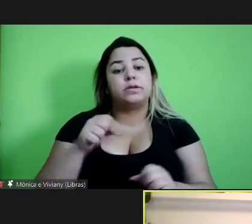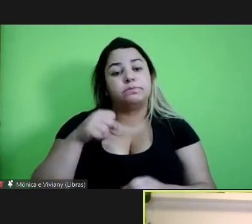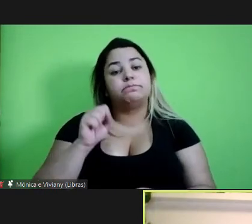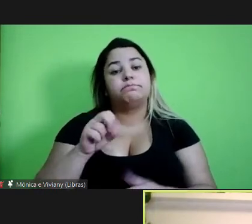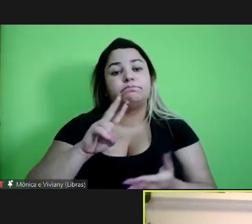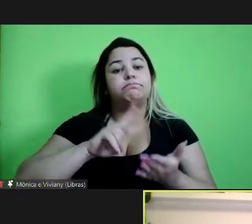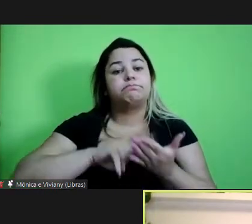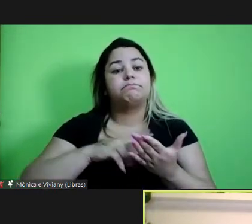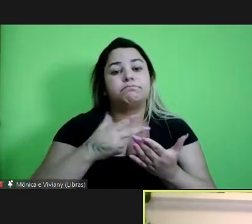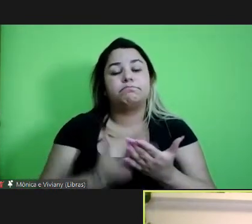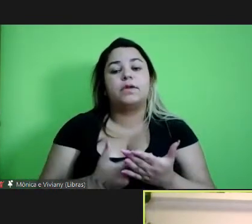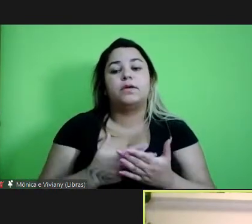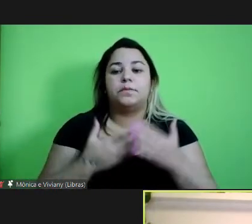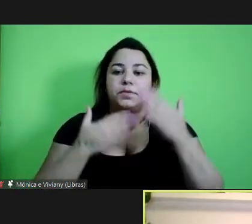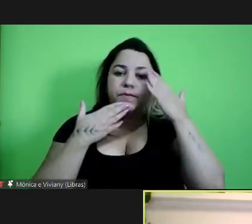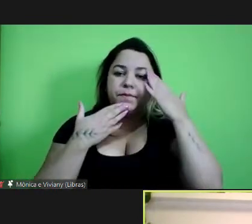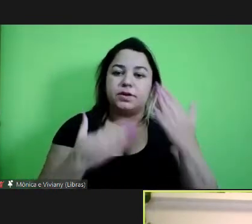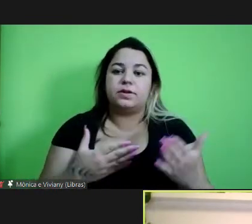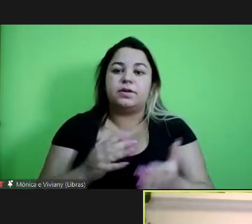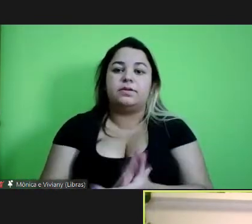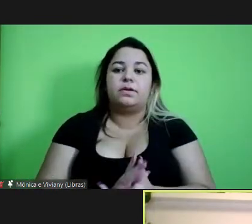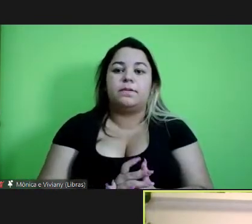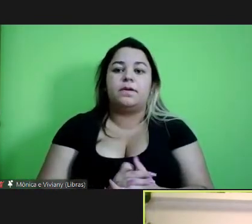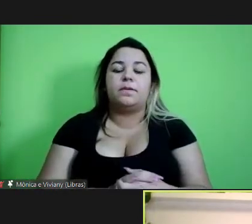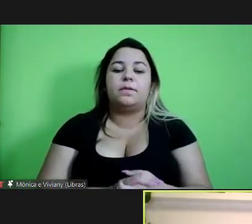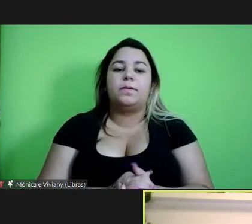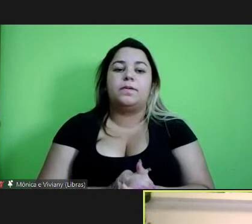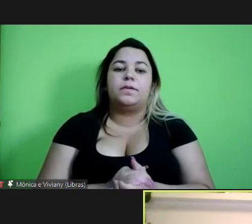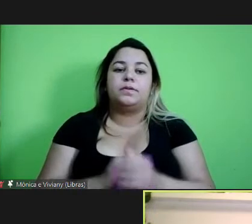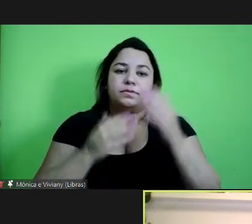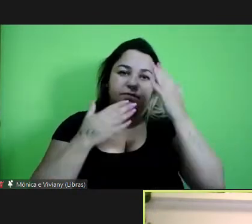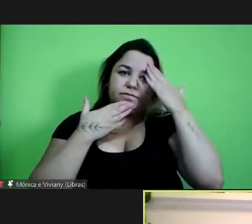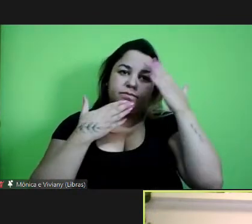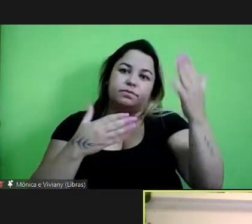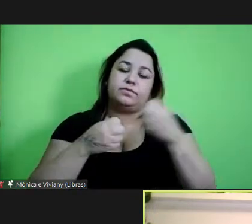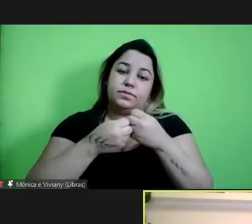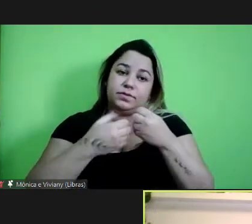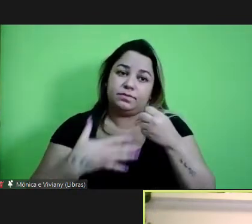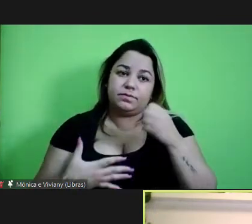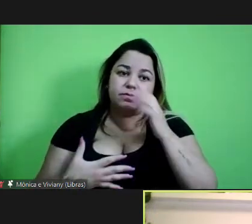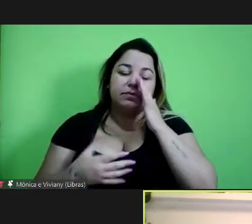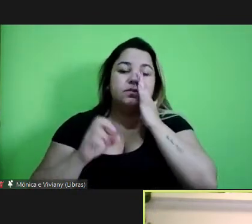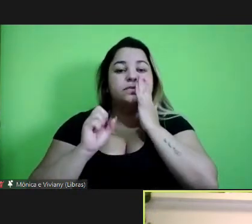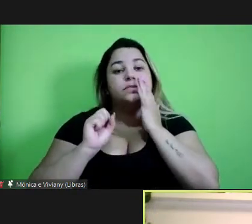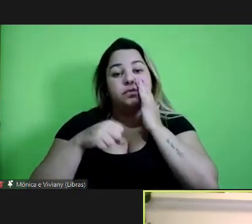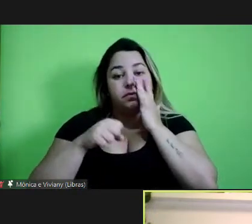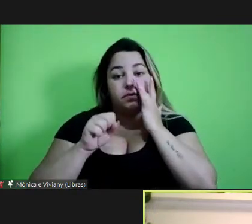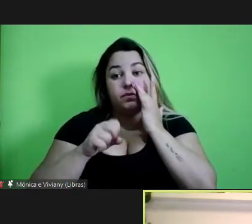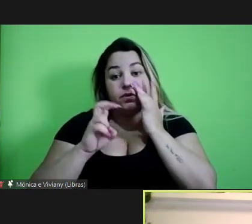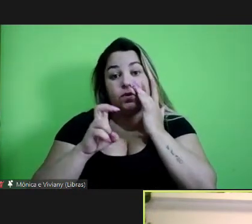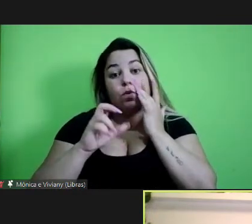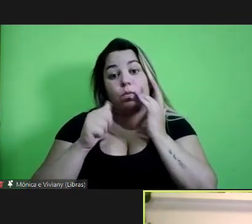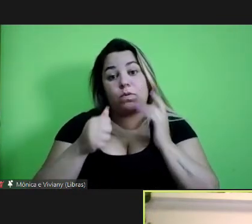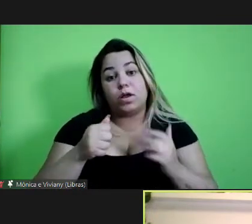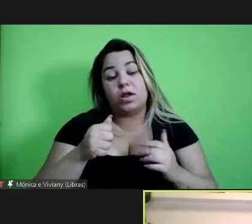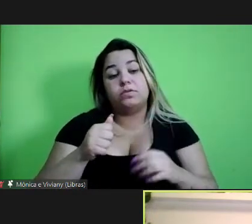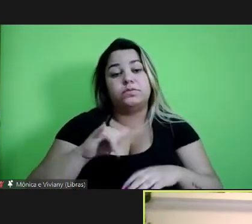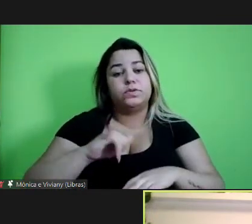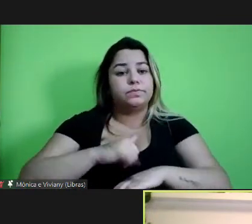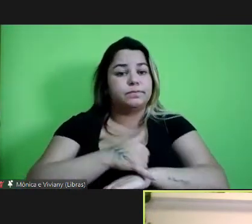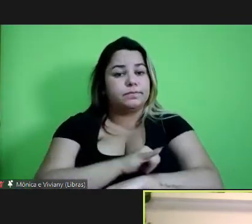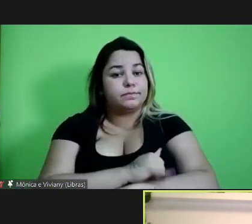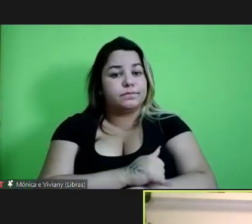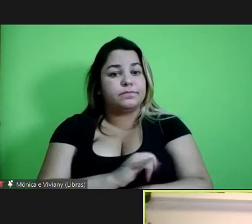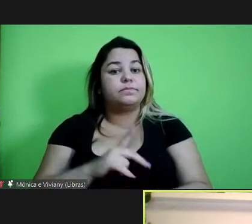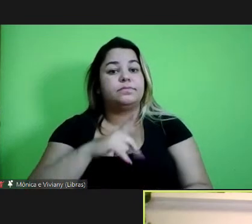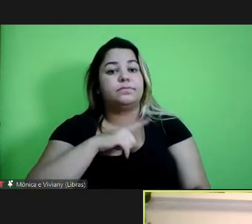much. Thank you for that question. Yes, the 5 A's of obesity management, there's been a team